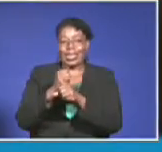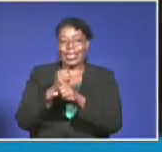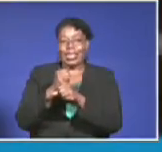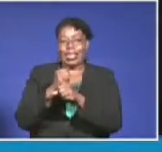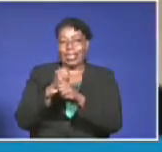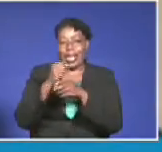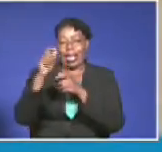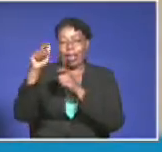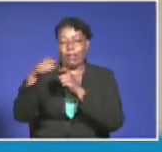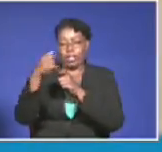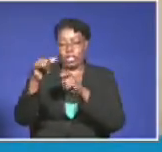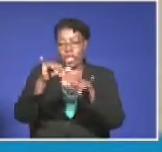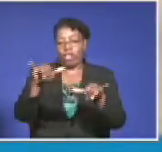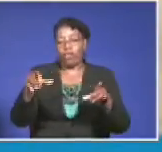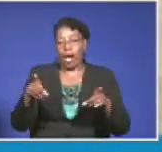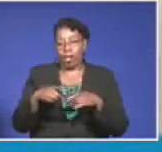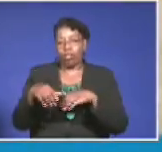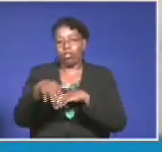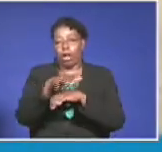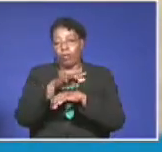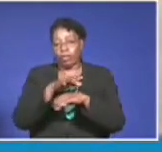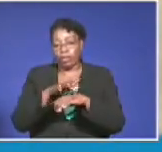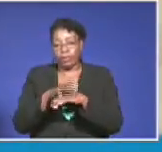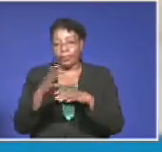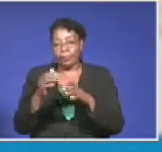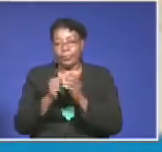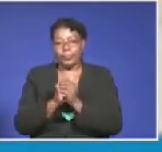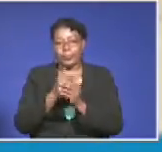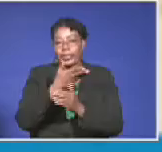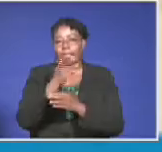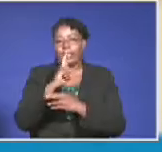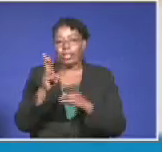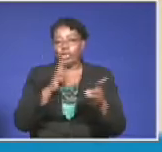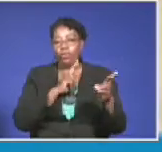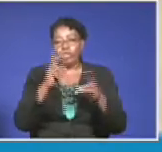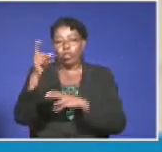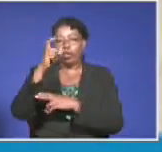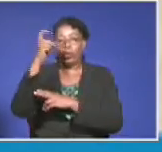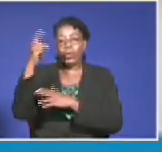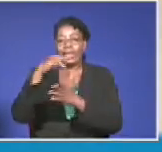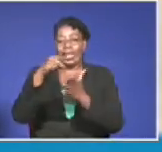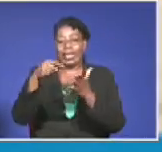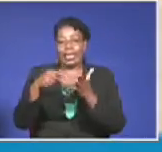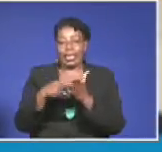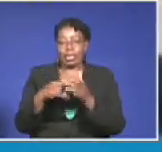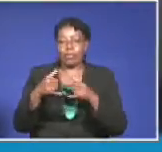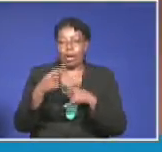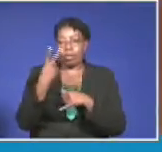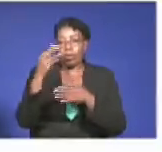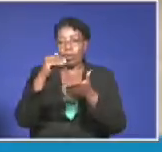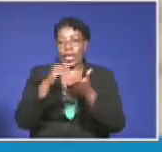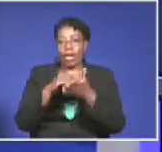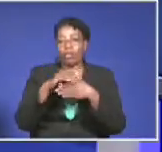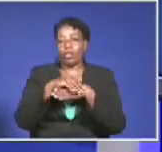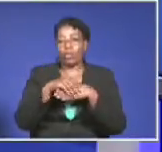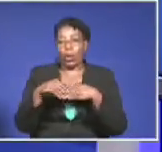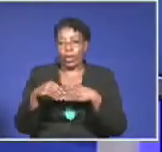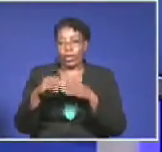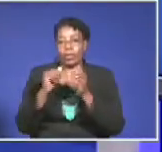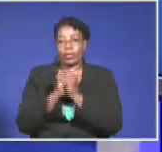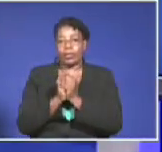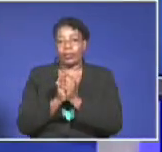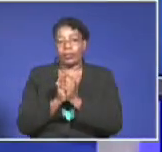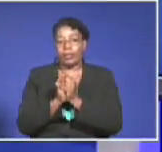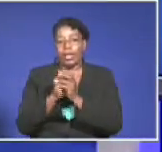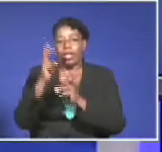covered. They're making sure that they're ready to win this first prize, $2,000. The